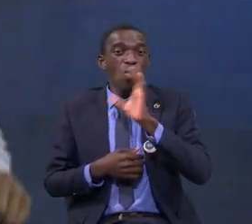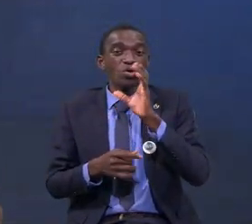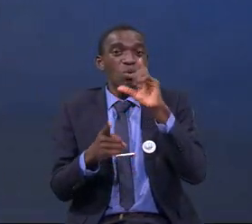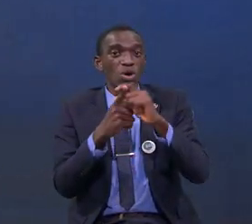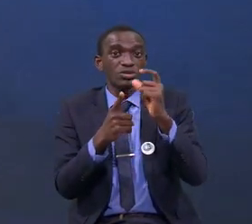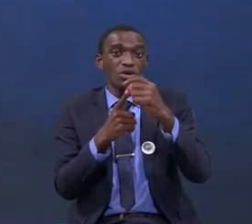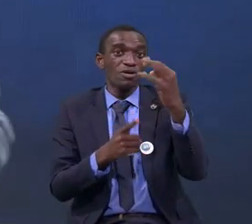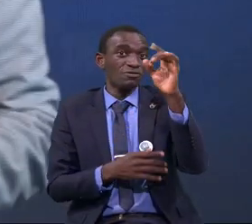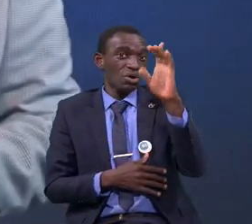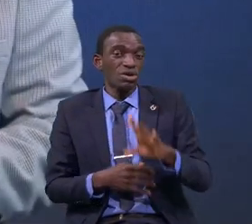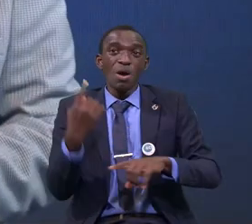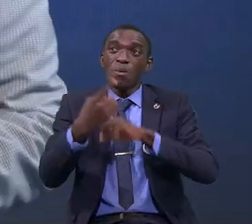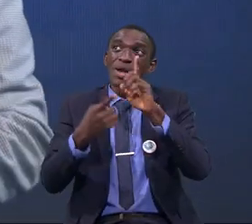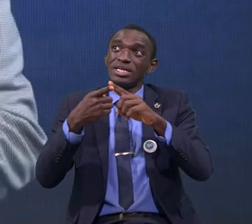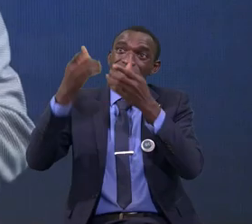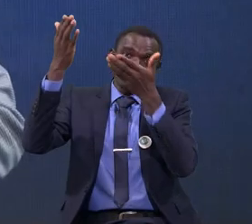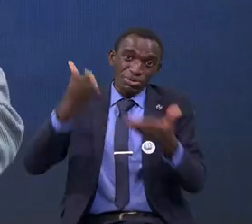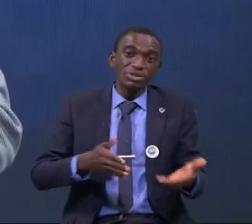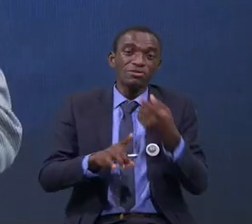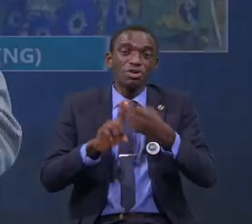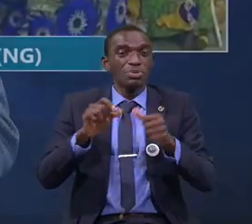the altar of the Lord.